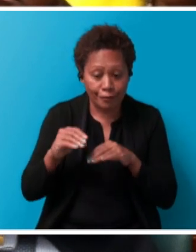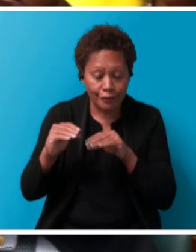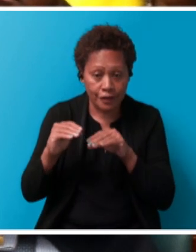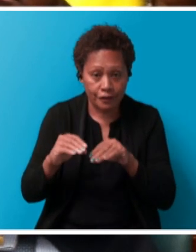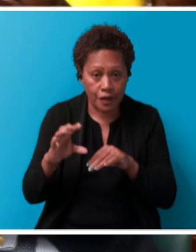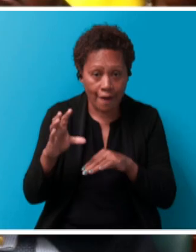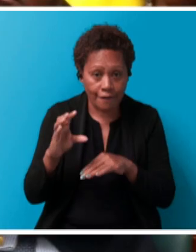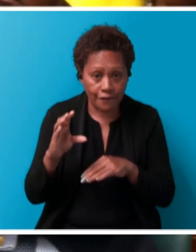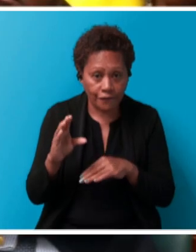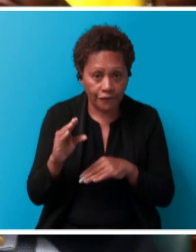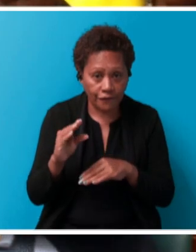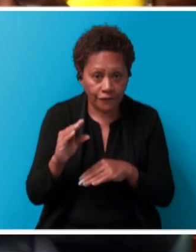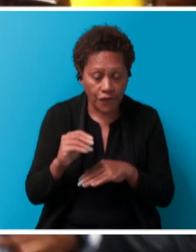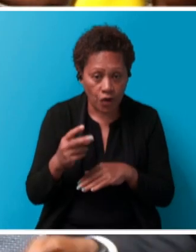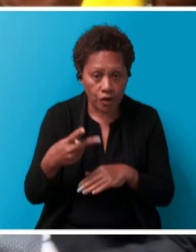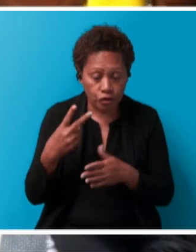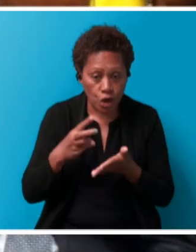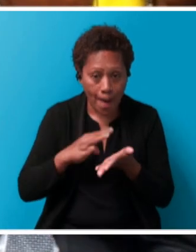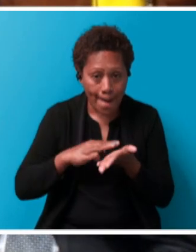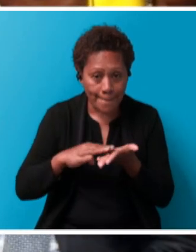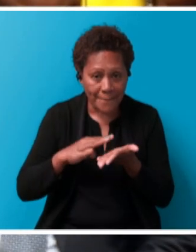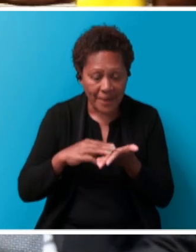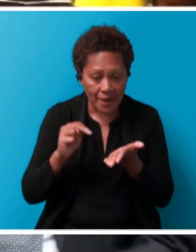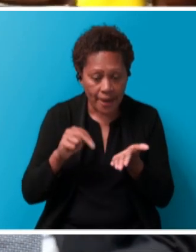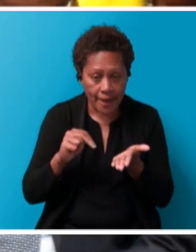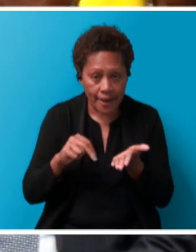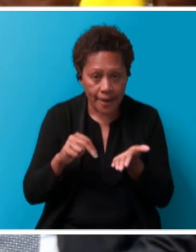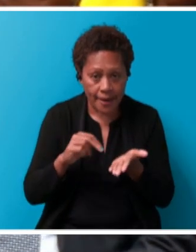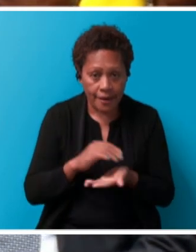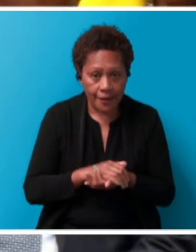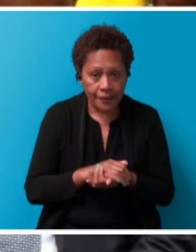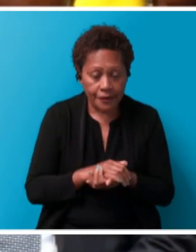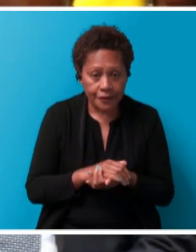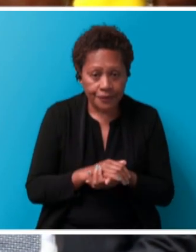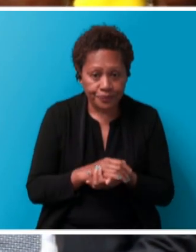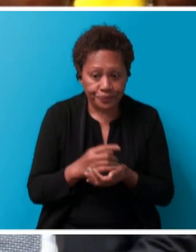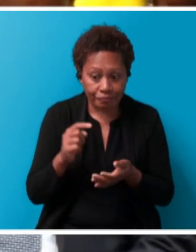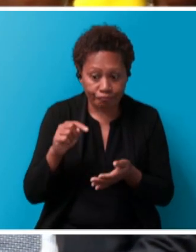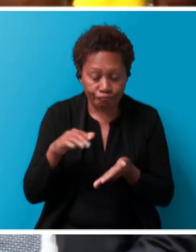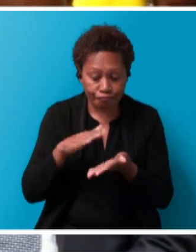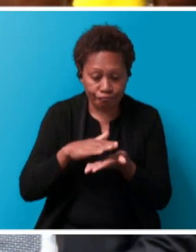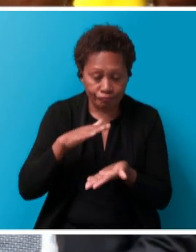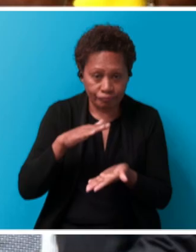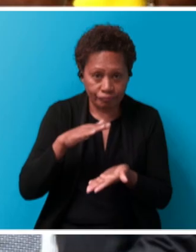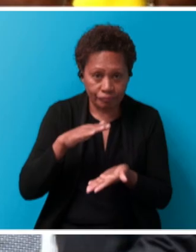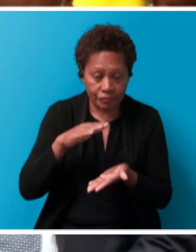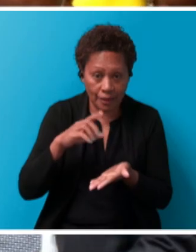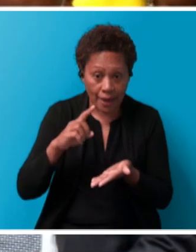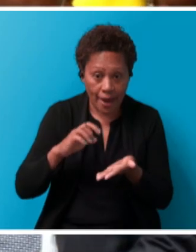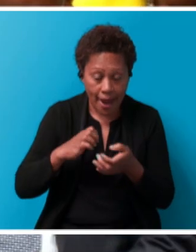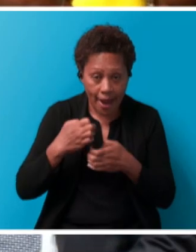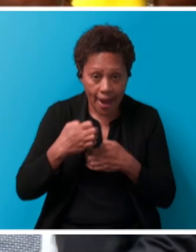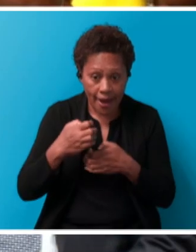around $2 billion will be required. In terms of increasing energy demand, the demand